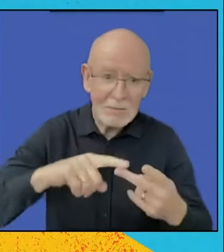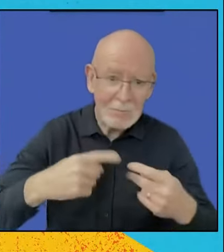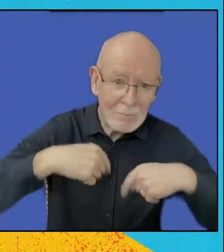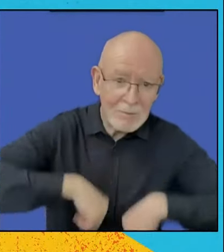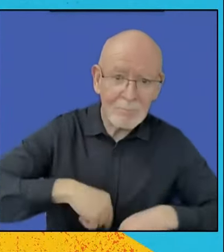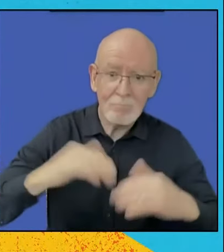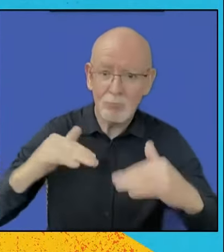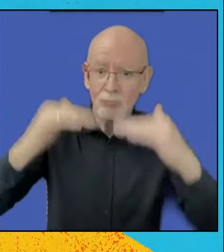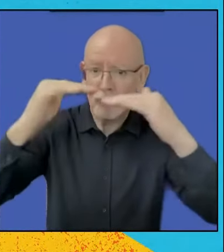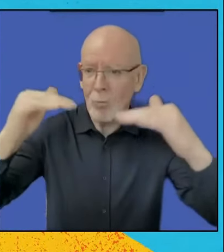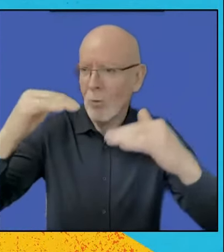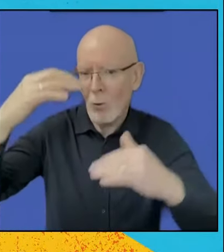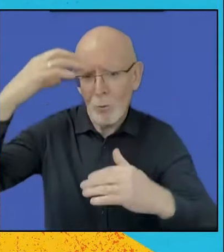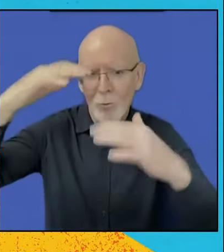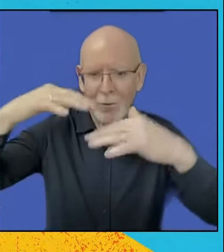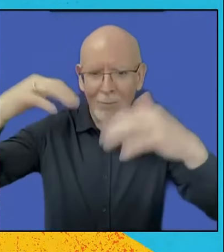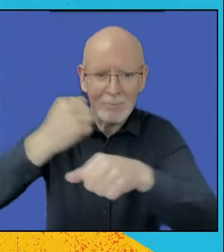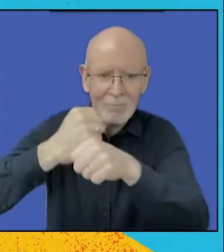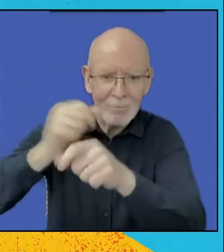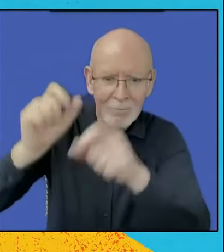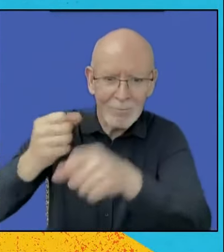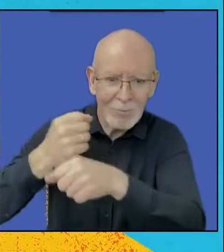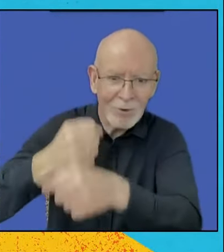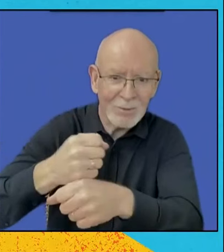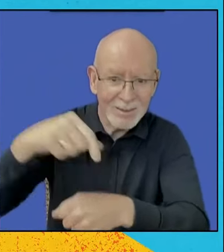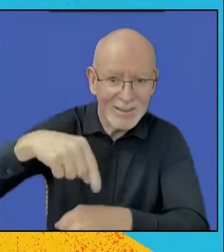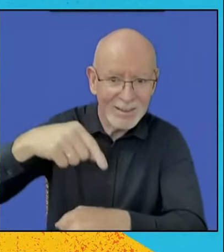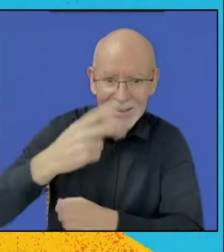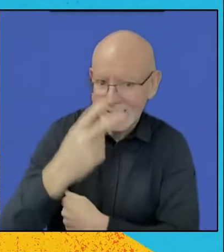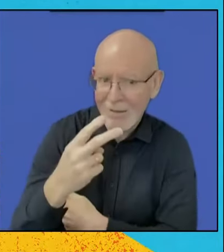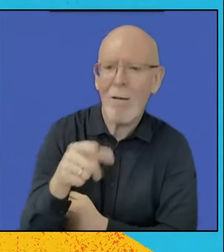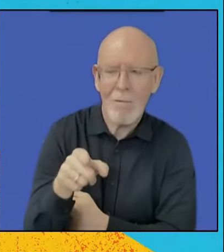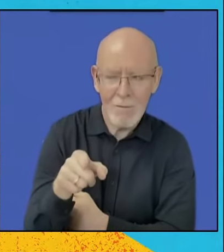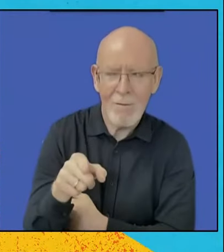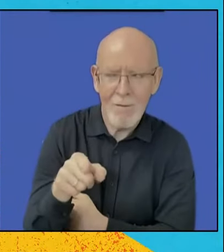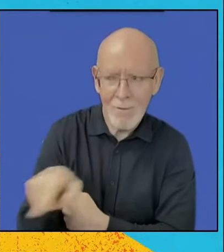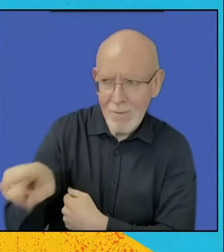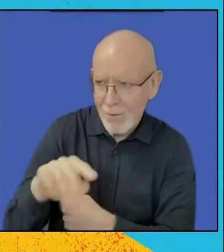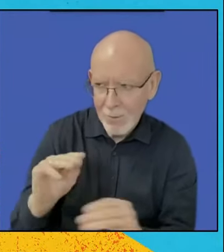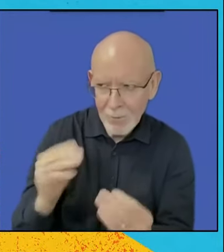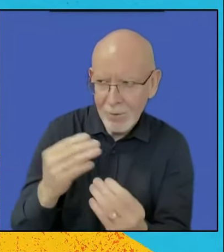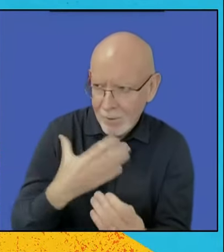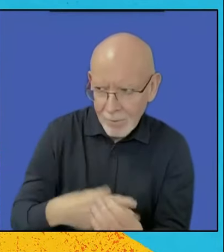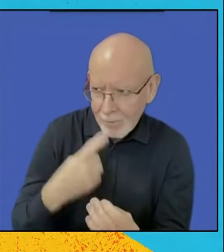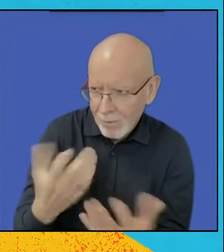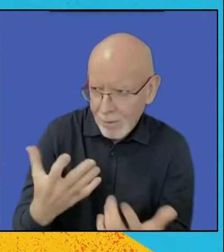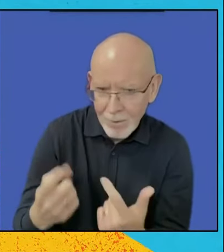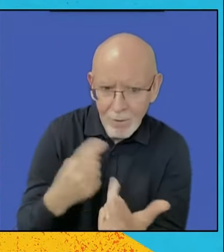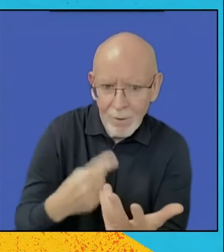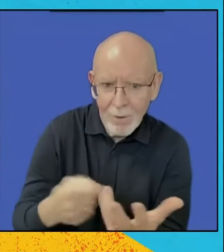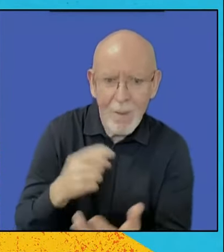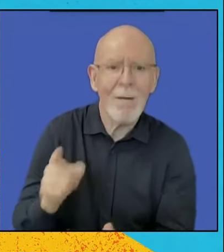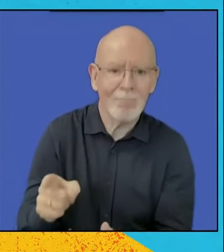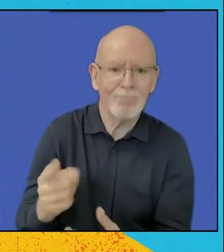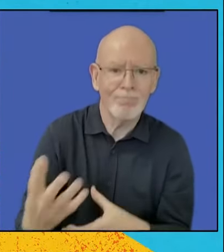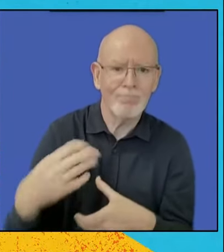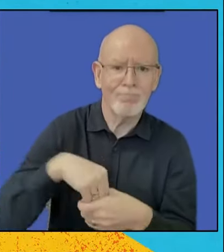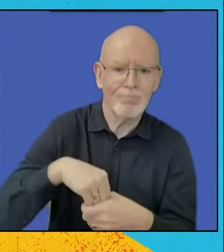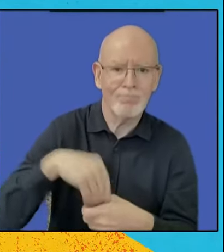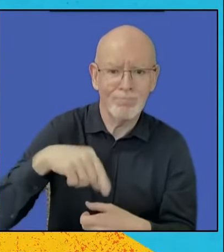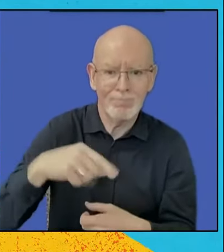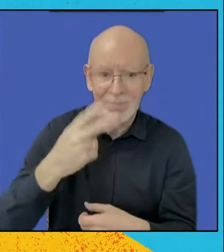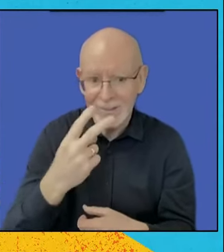room and outside to join forces, utilizing your leadership to elevate and champion the diverse voices